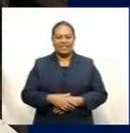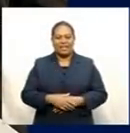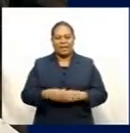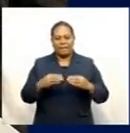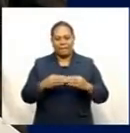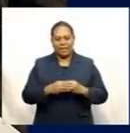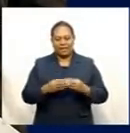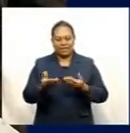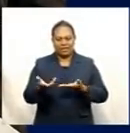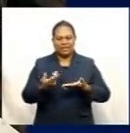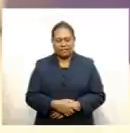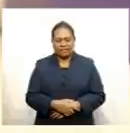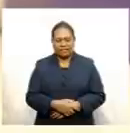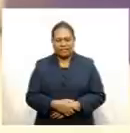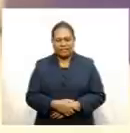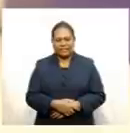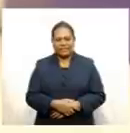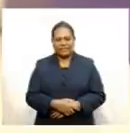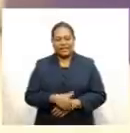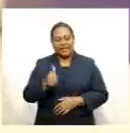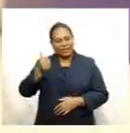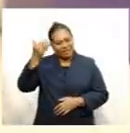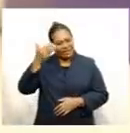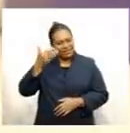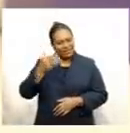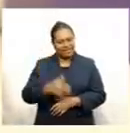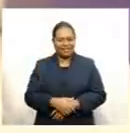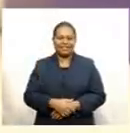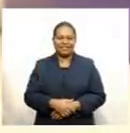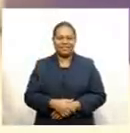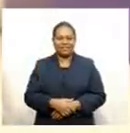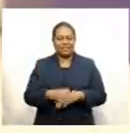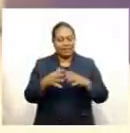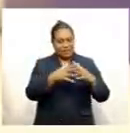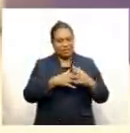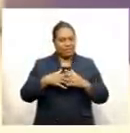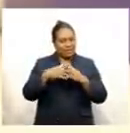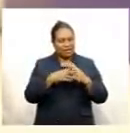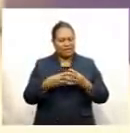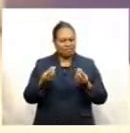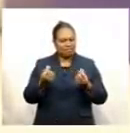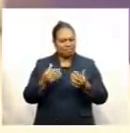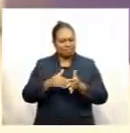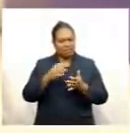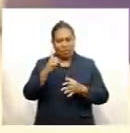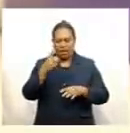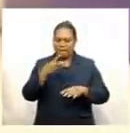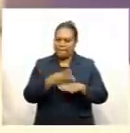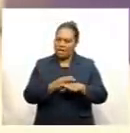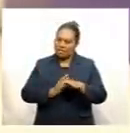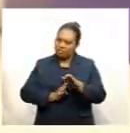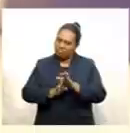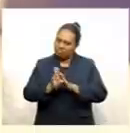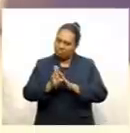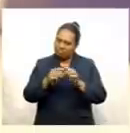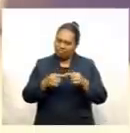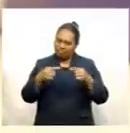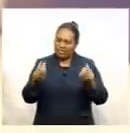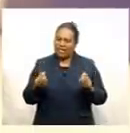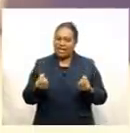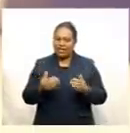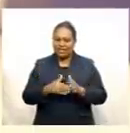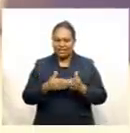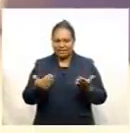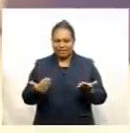latest figures from the money market. Good evening. The US dollar held near a one-month high against a basket of currencies